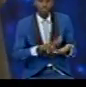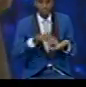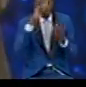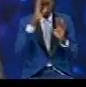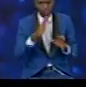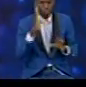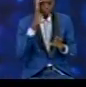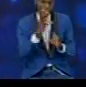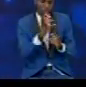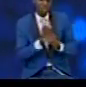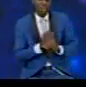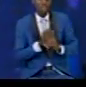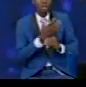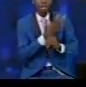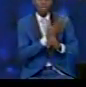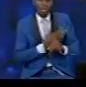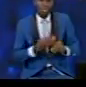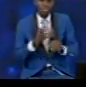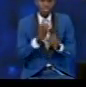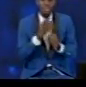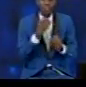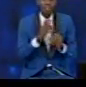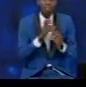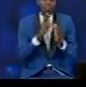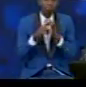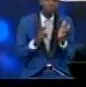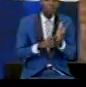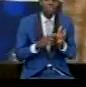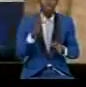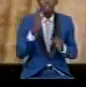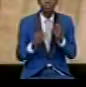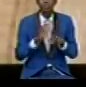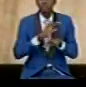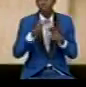their result, you are not relevant today. If you are the